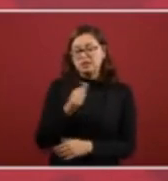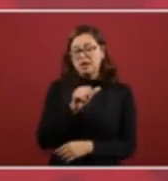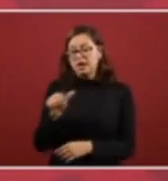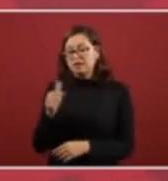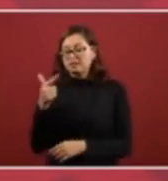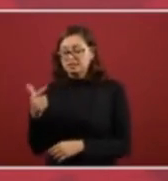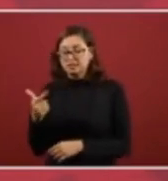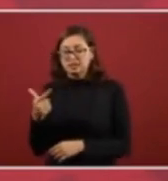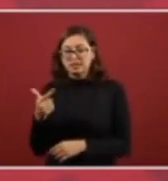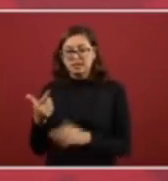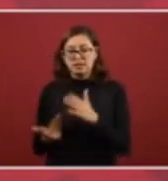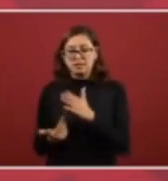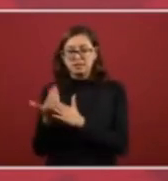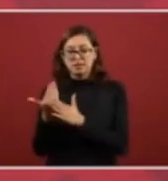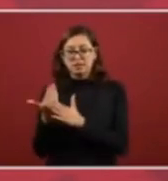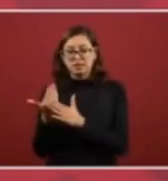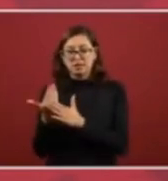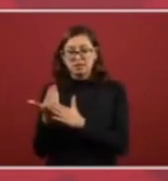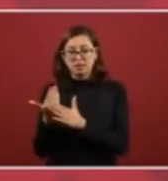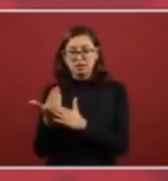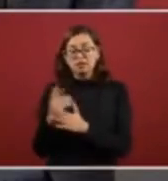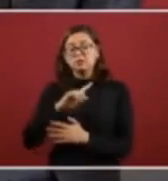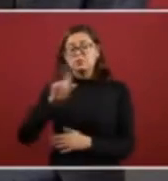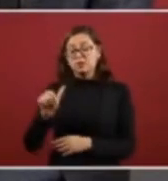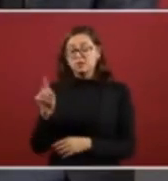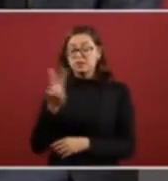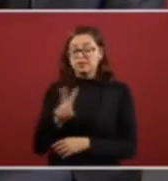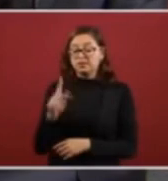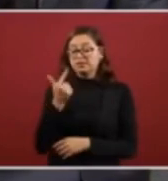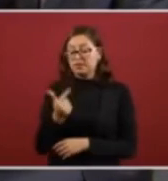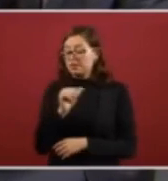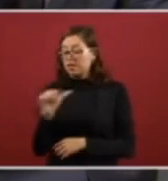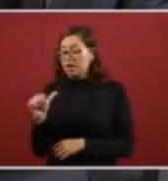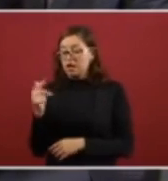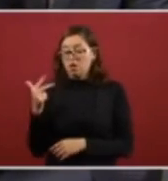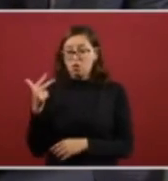from 6 to 7 in the morning, and on Friday from 7 to